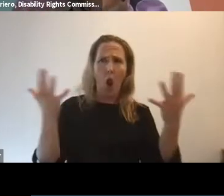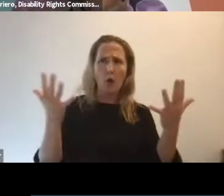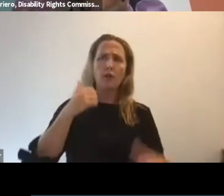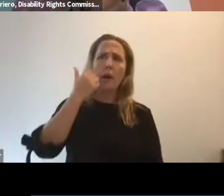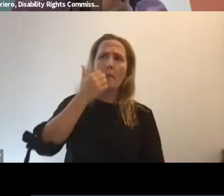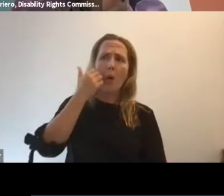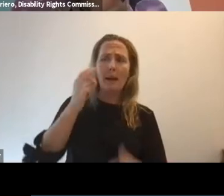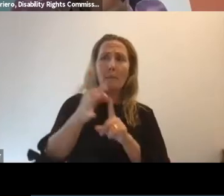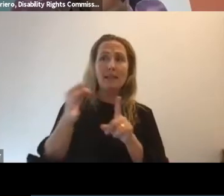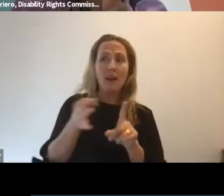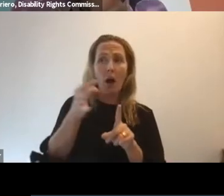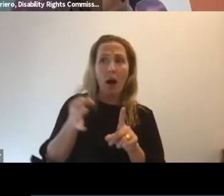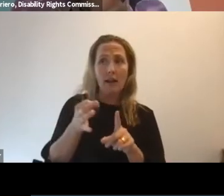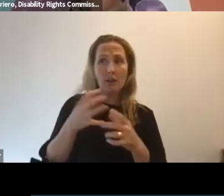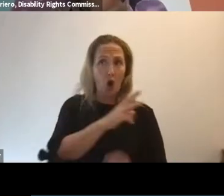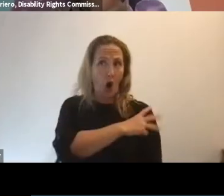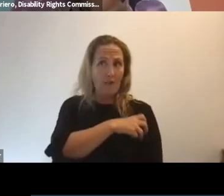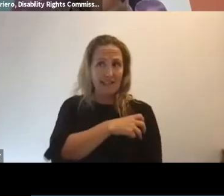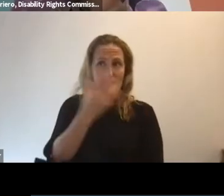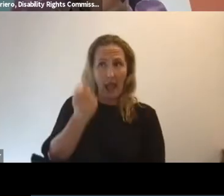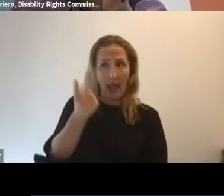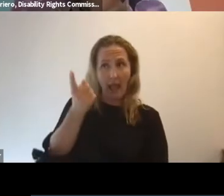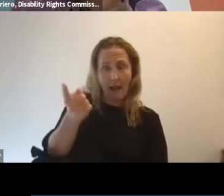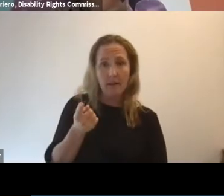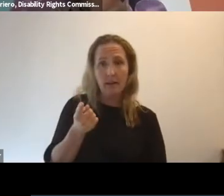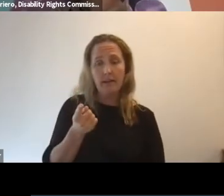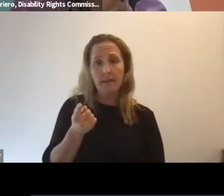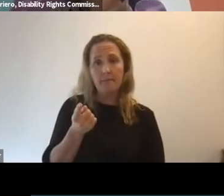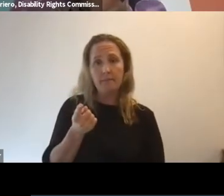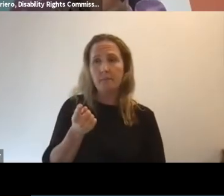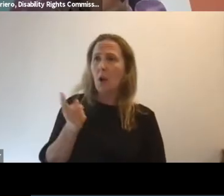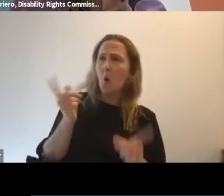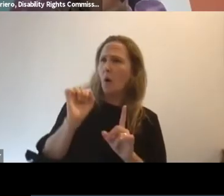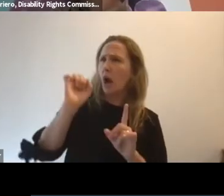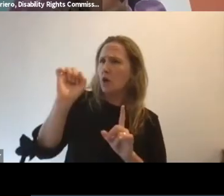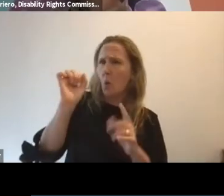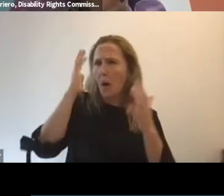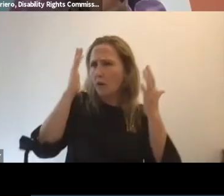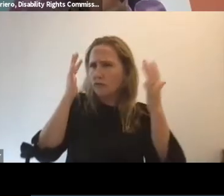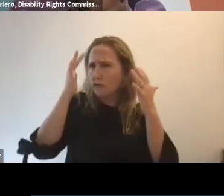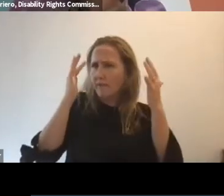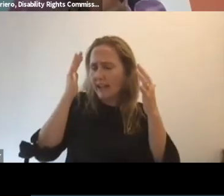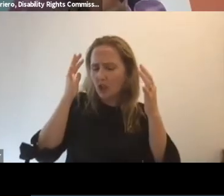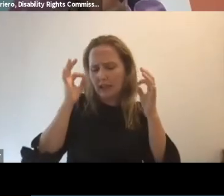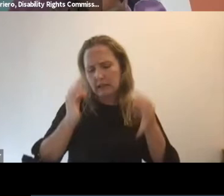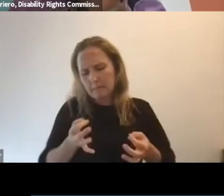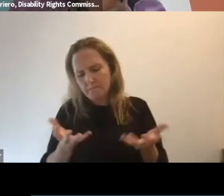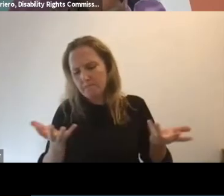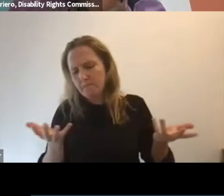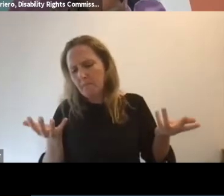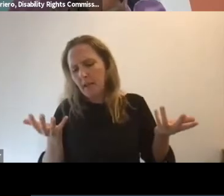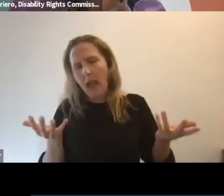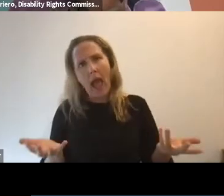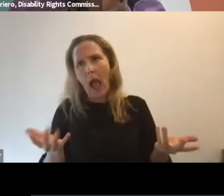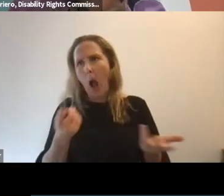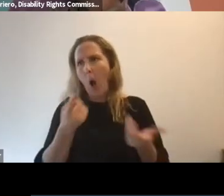officers. Is that correct? But what are your reflections on how they are placed